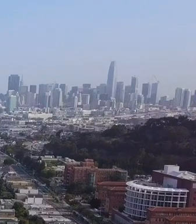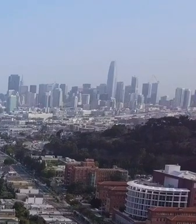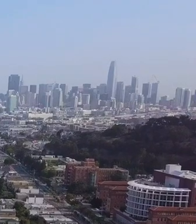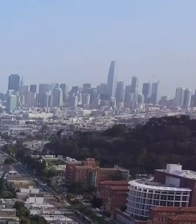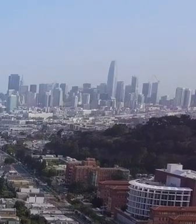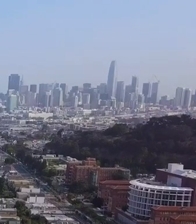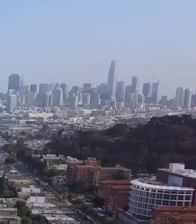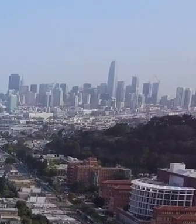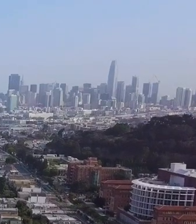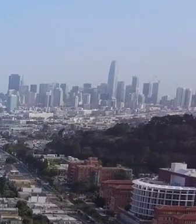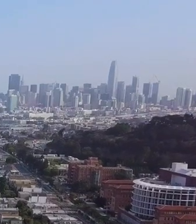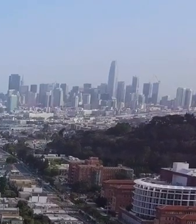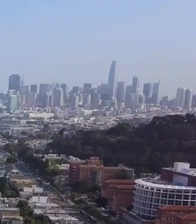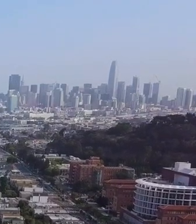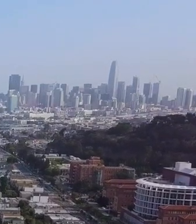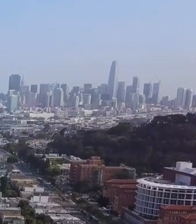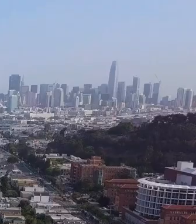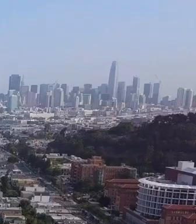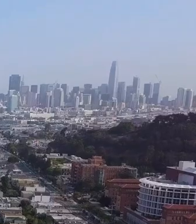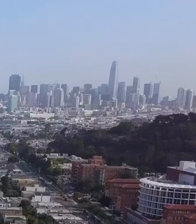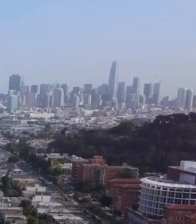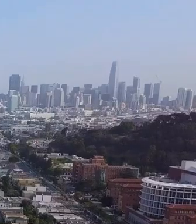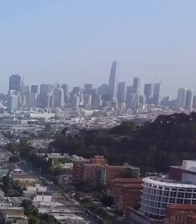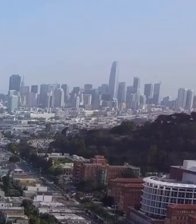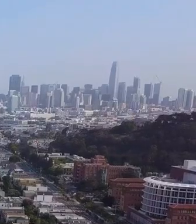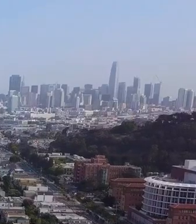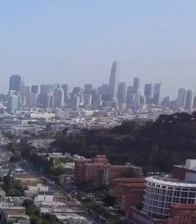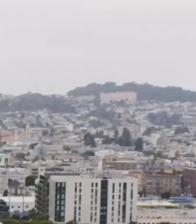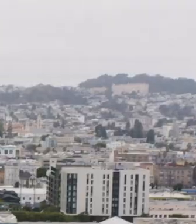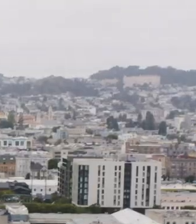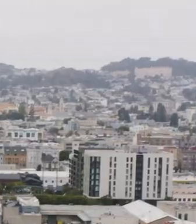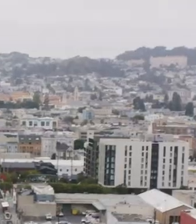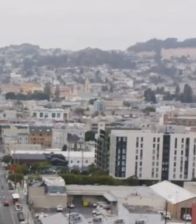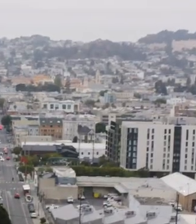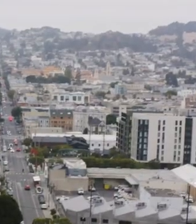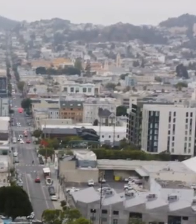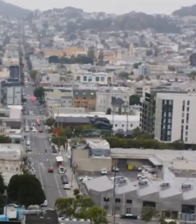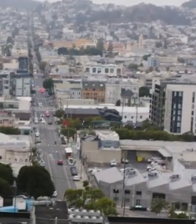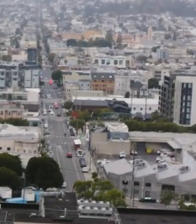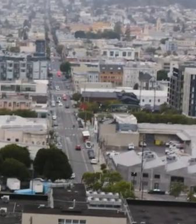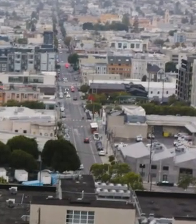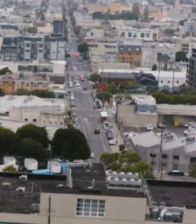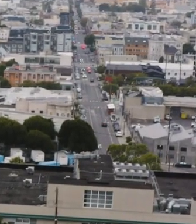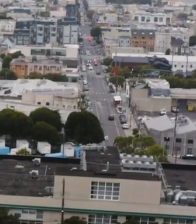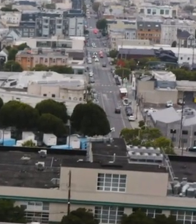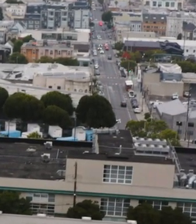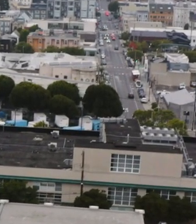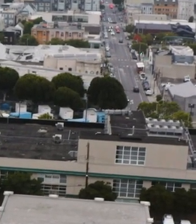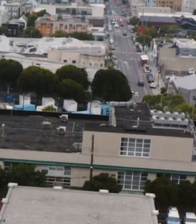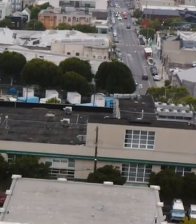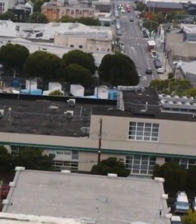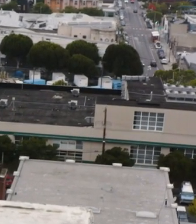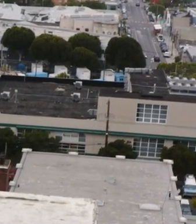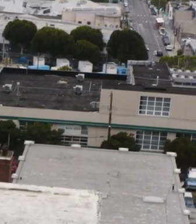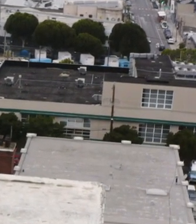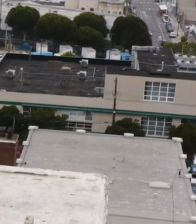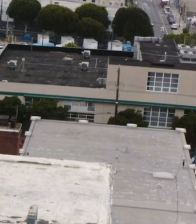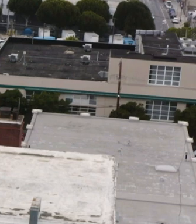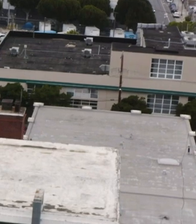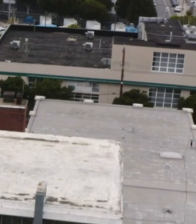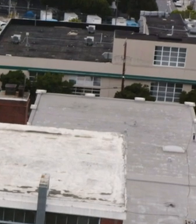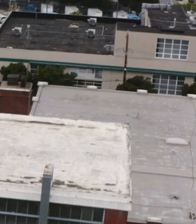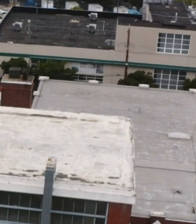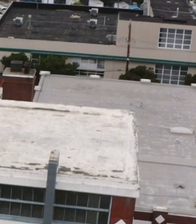San Francisco Bay Area Disability Arts. An aerial view of a building with long ramps.